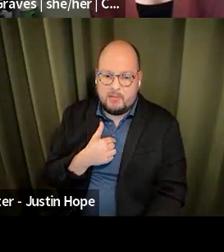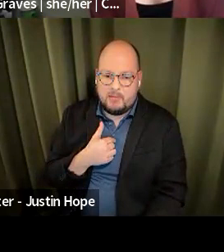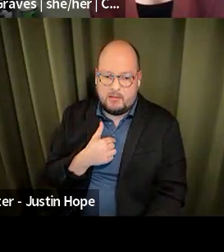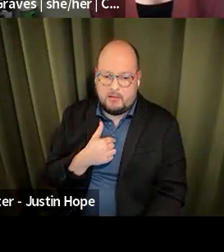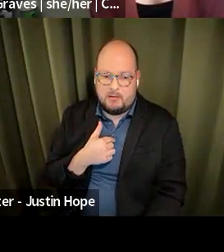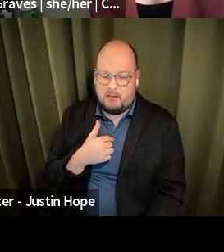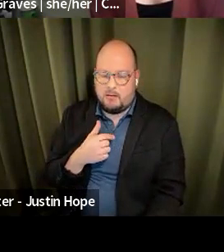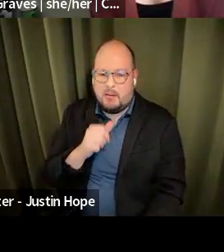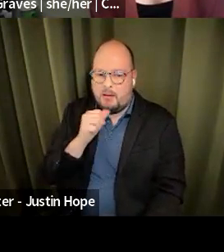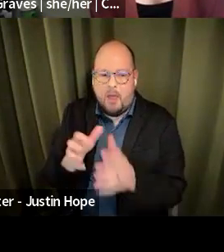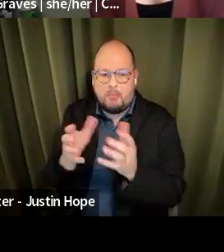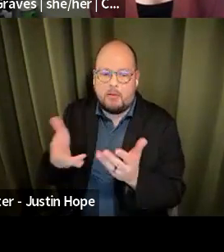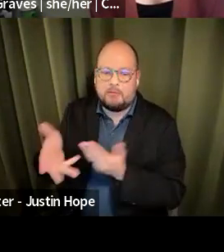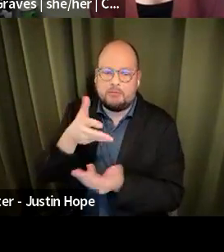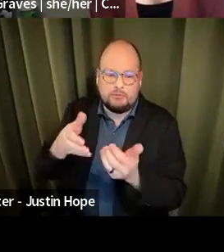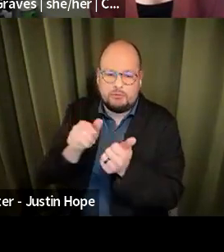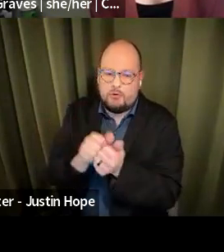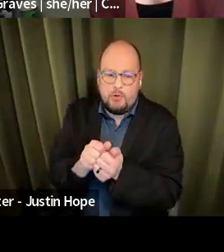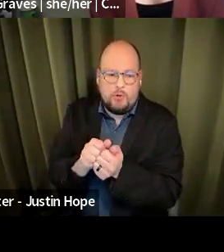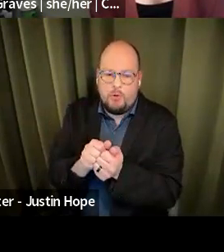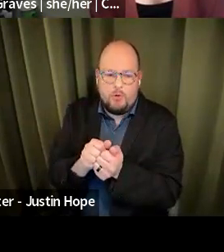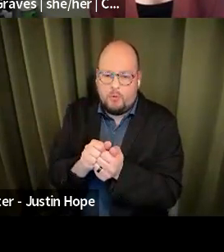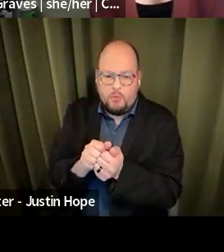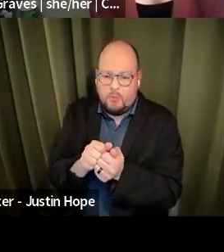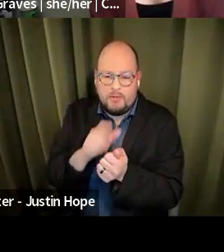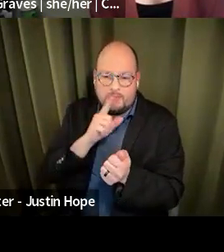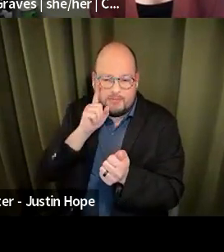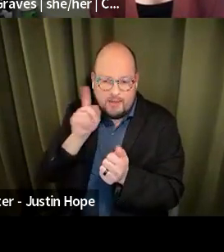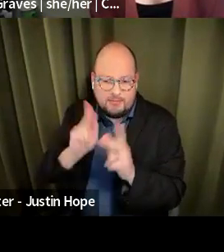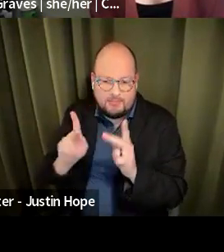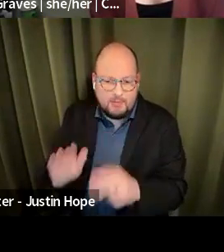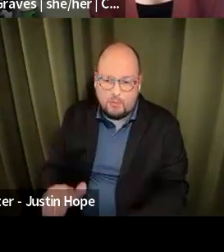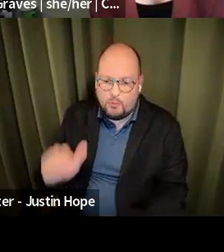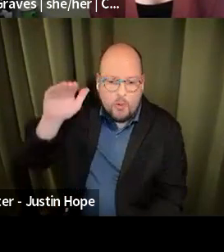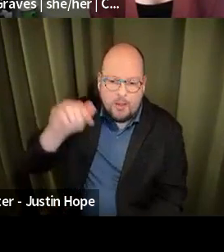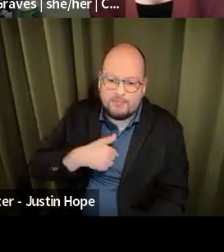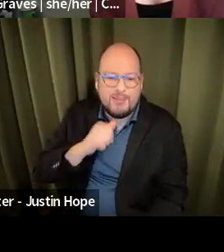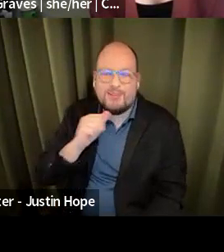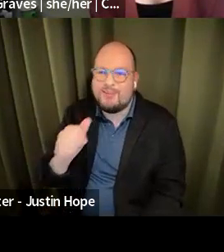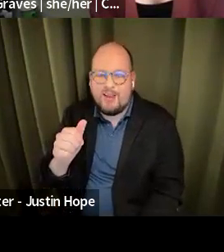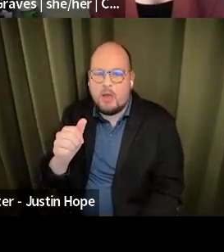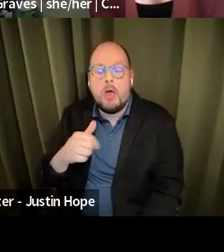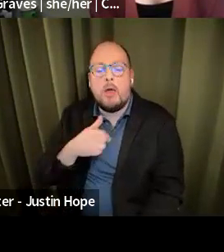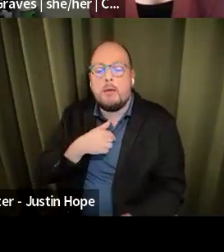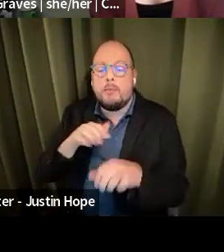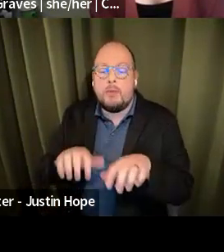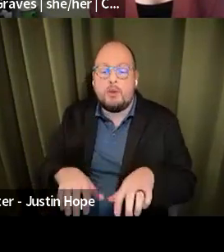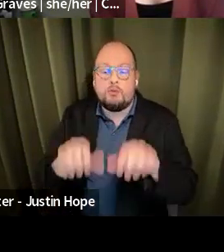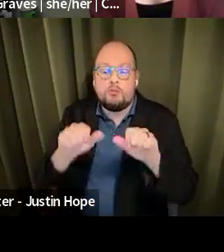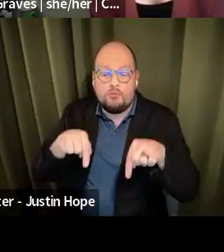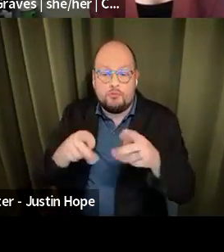when I was growing up. I think I knew one person and only for a couple of years. And so when I took this position about 22 years